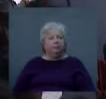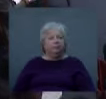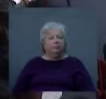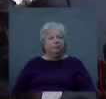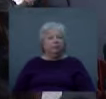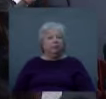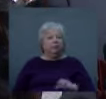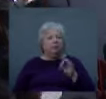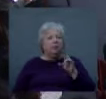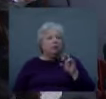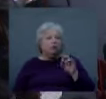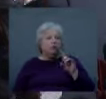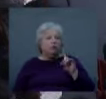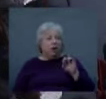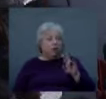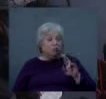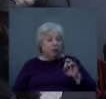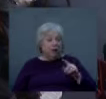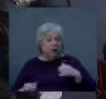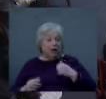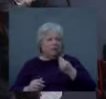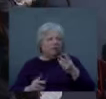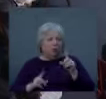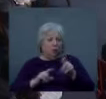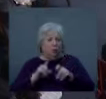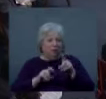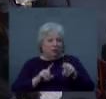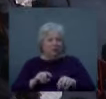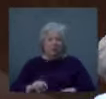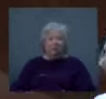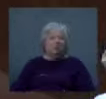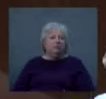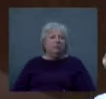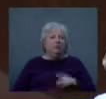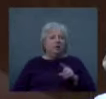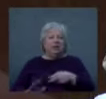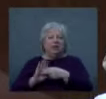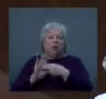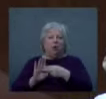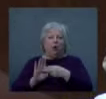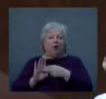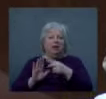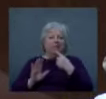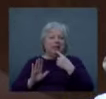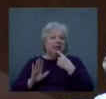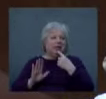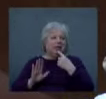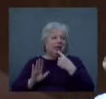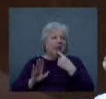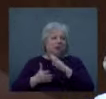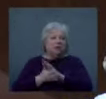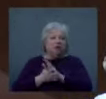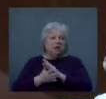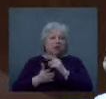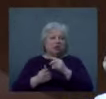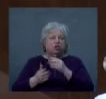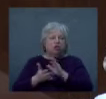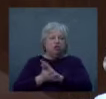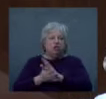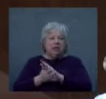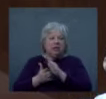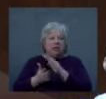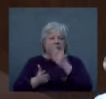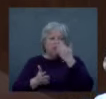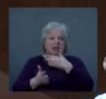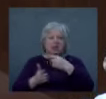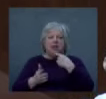Frederick, I've got a couple questions. Yes, ma'am. On this branding, I notice this front sheet, you've got four members of